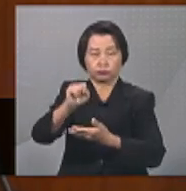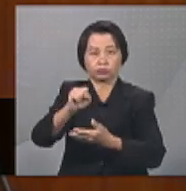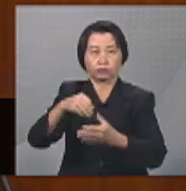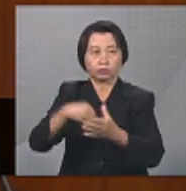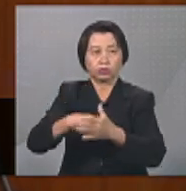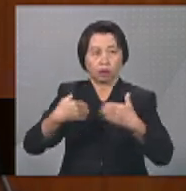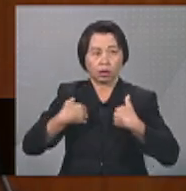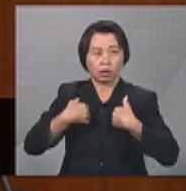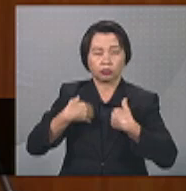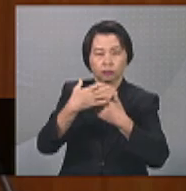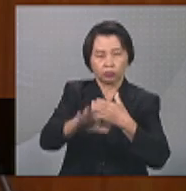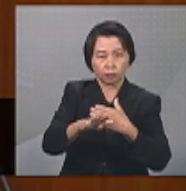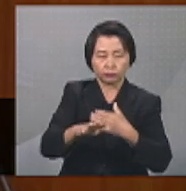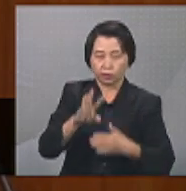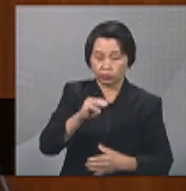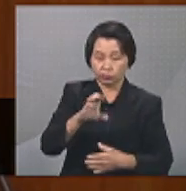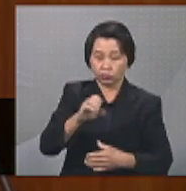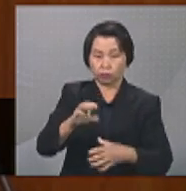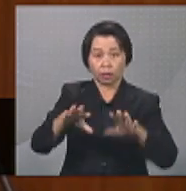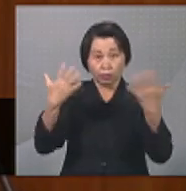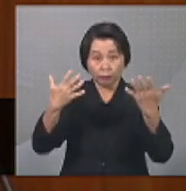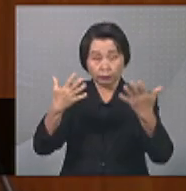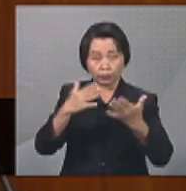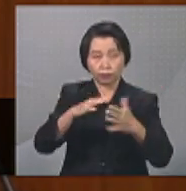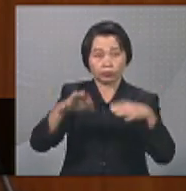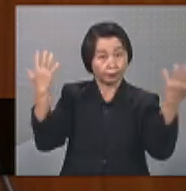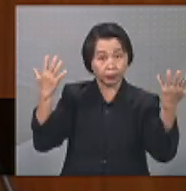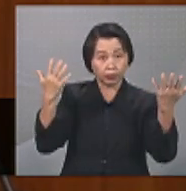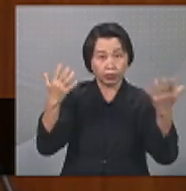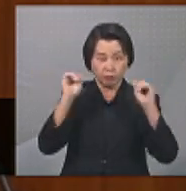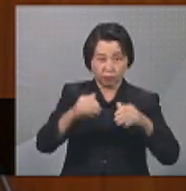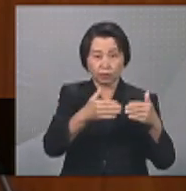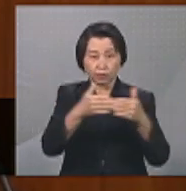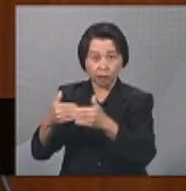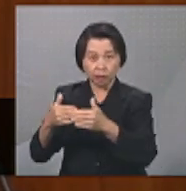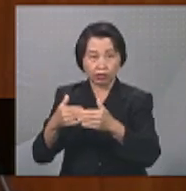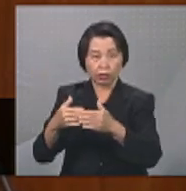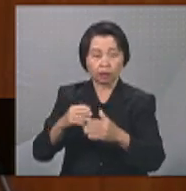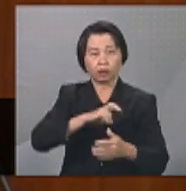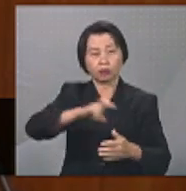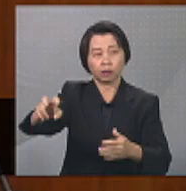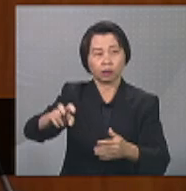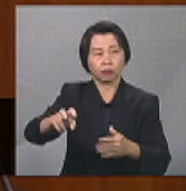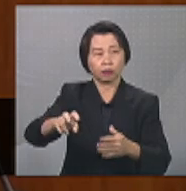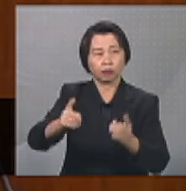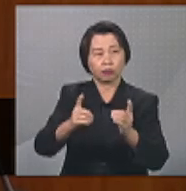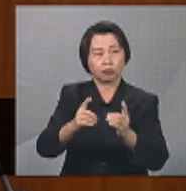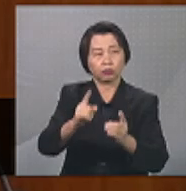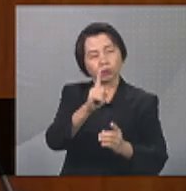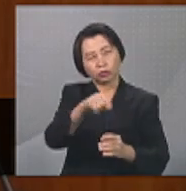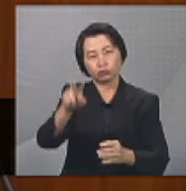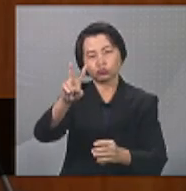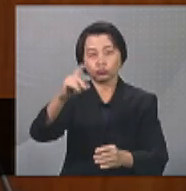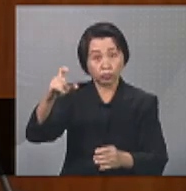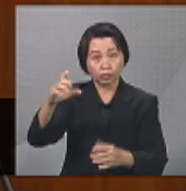think after the MCO is lifted, should we continue with a travel ban for maybe 1-2 months? What does